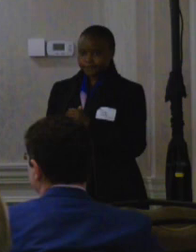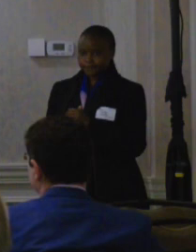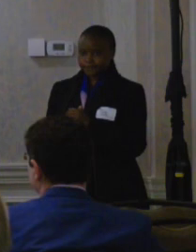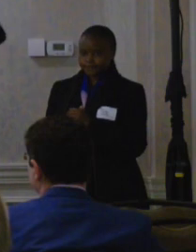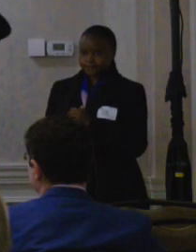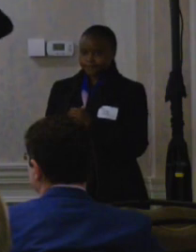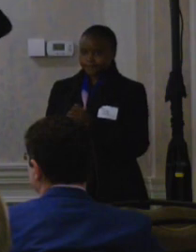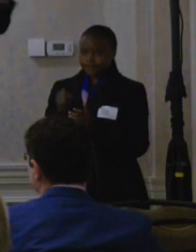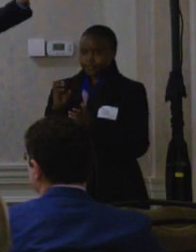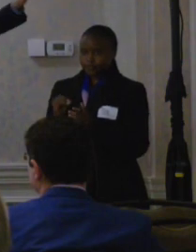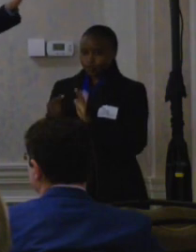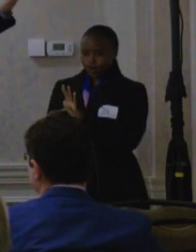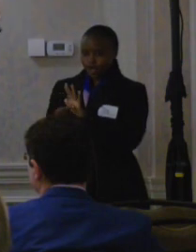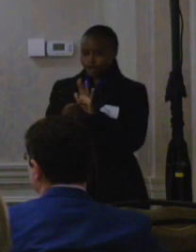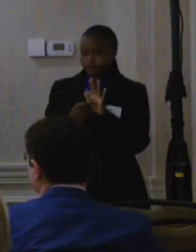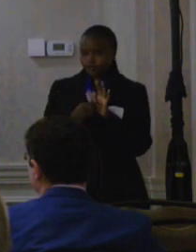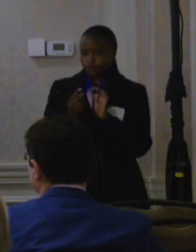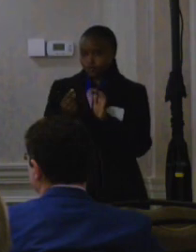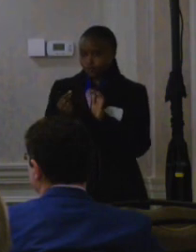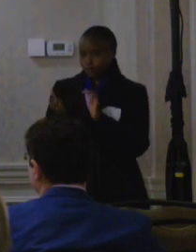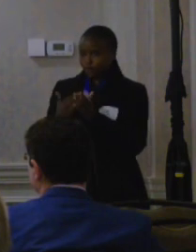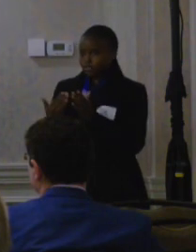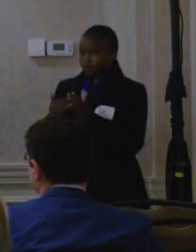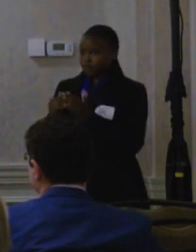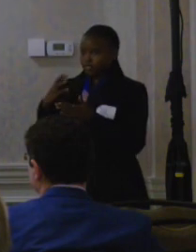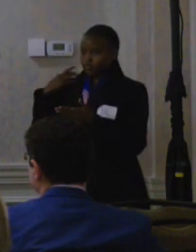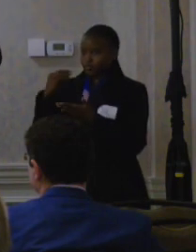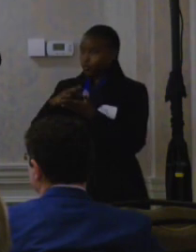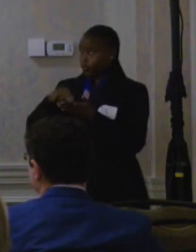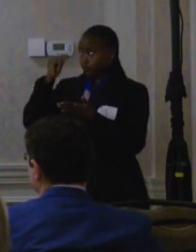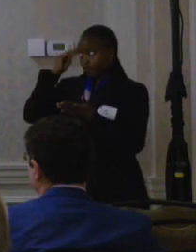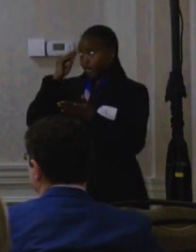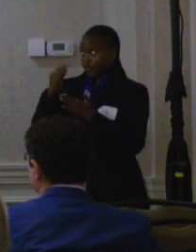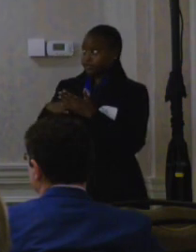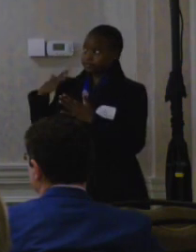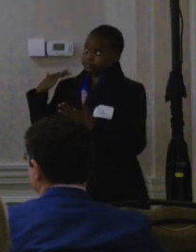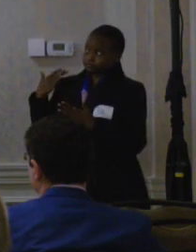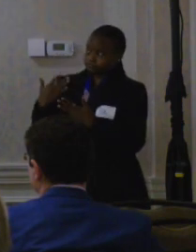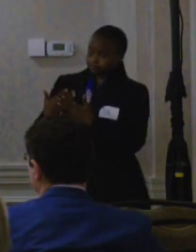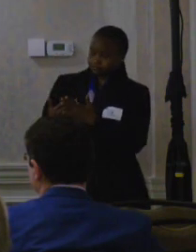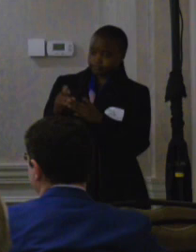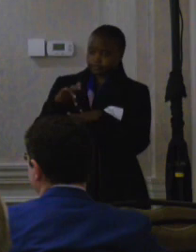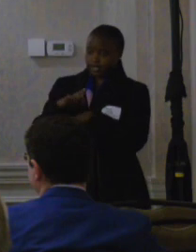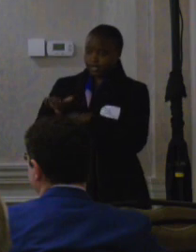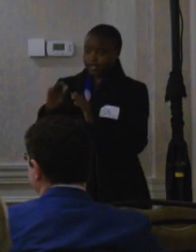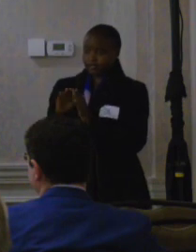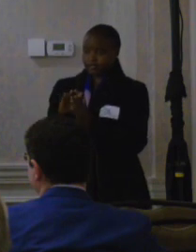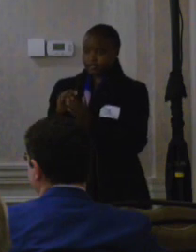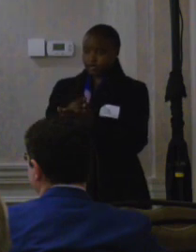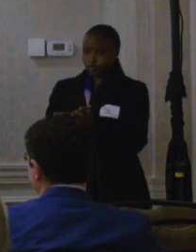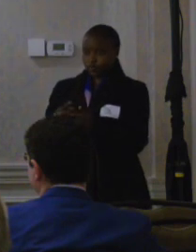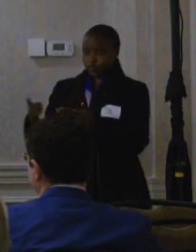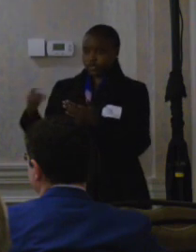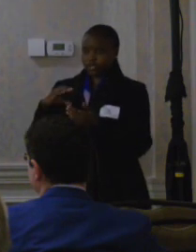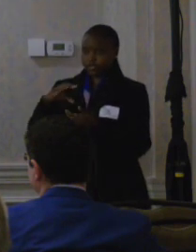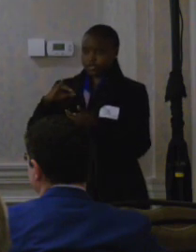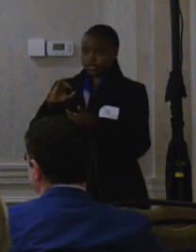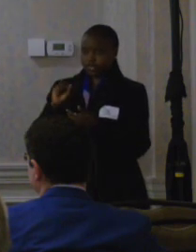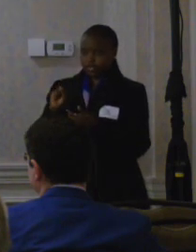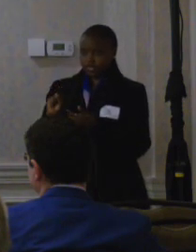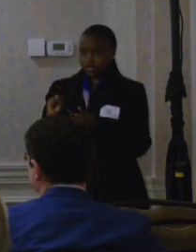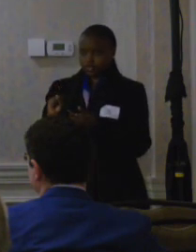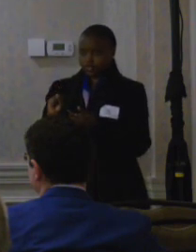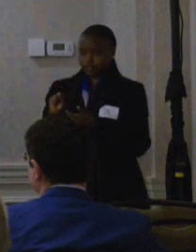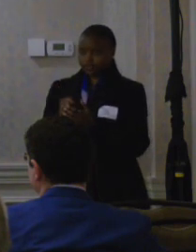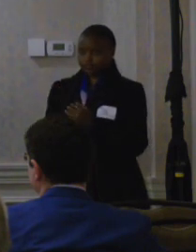So I've shown a little bit of some things we've learned in the past. Many people here were earlier this week at the Comparative and